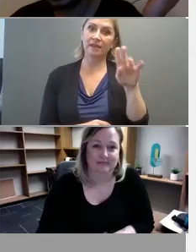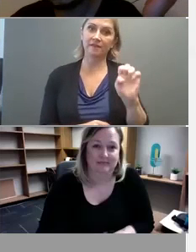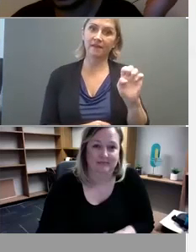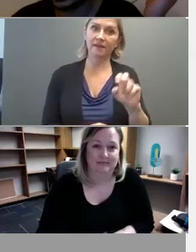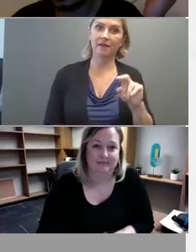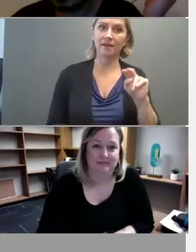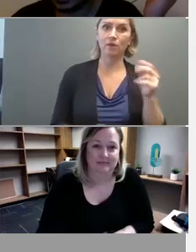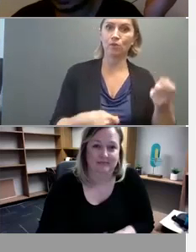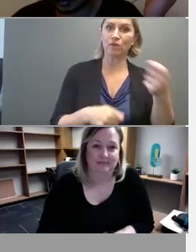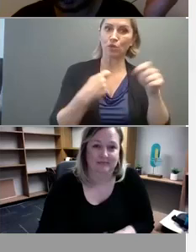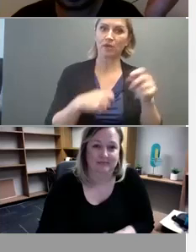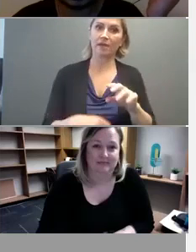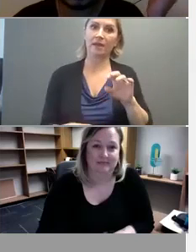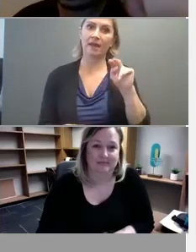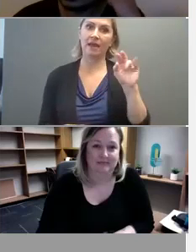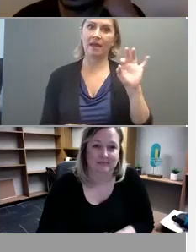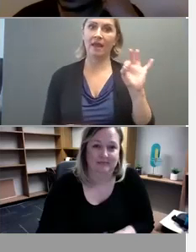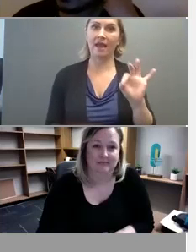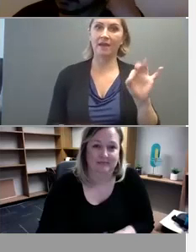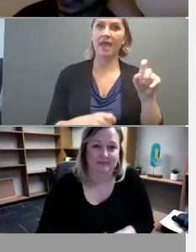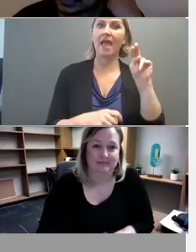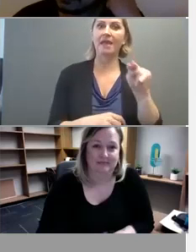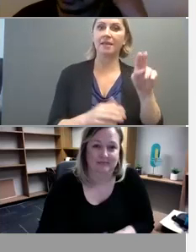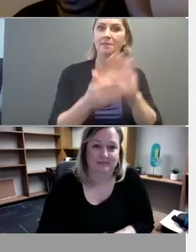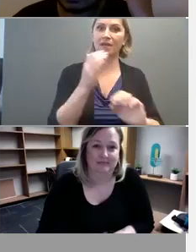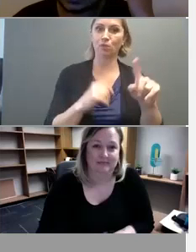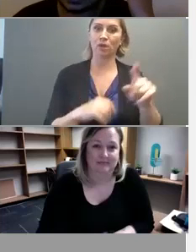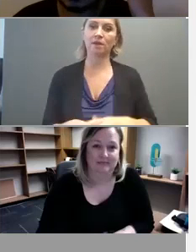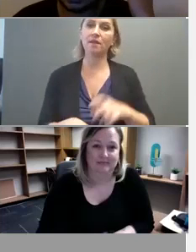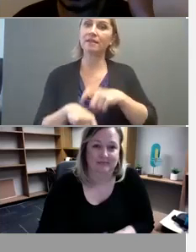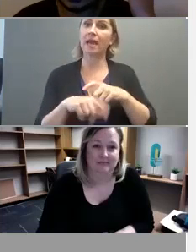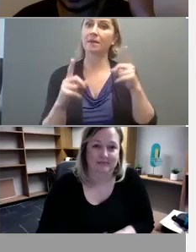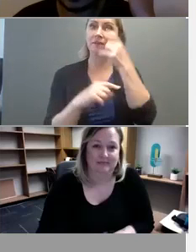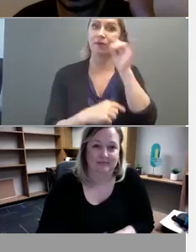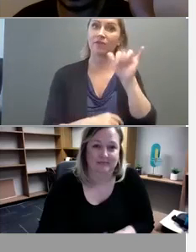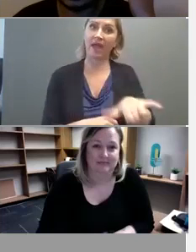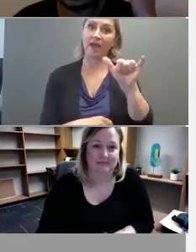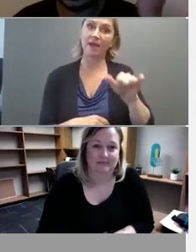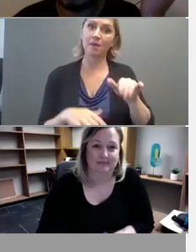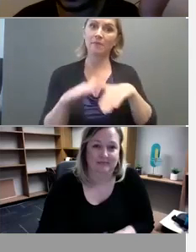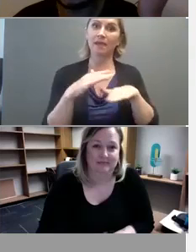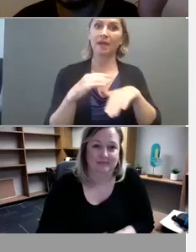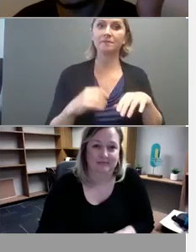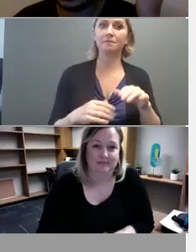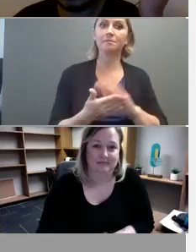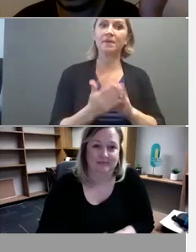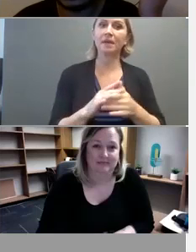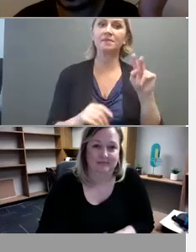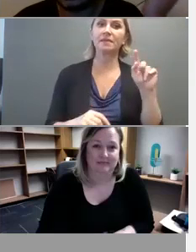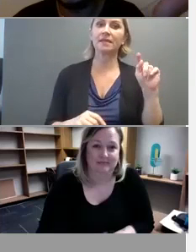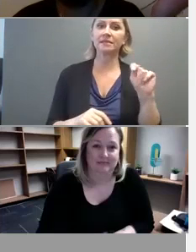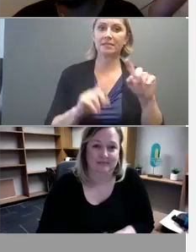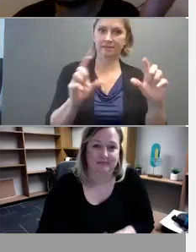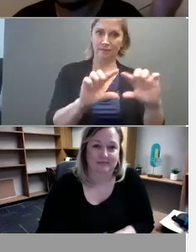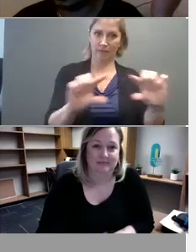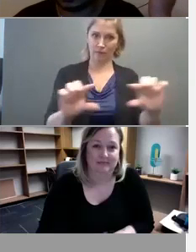1 plus Fibonacci of n minus 2. The time complexity for this thing basically becomes T of n equals to Tn minus 1 plus Tn minus